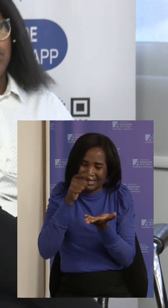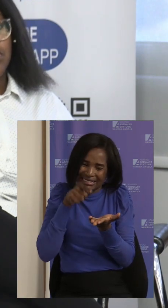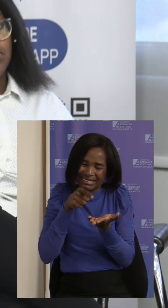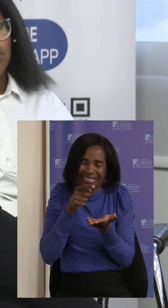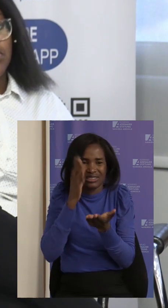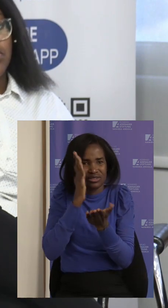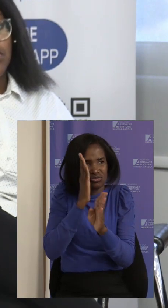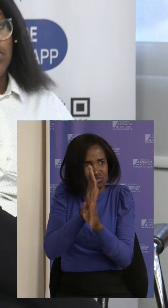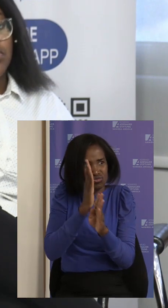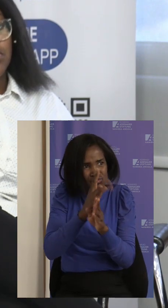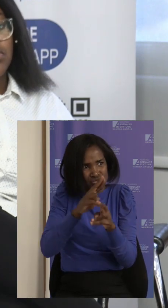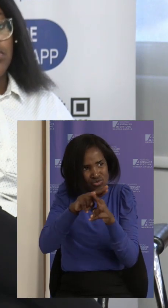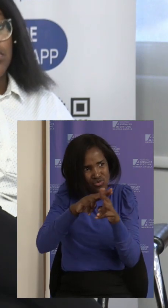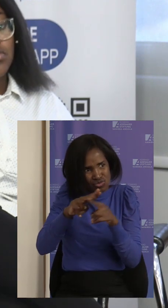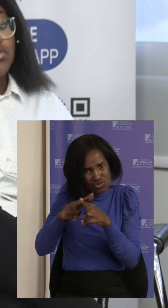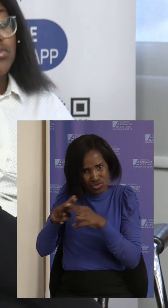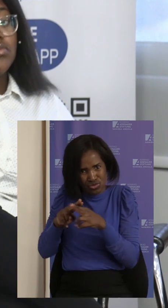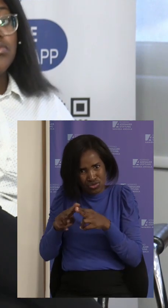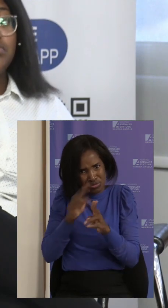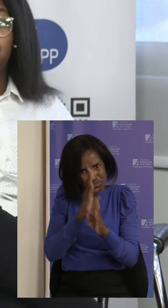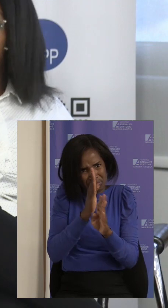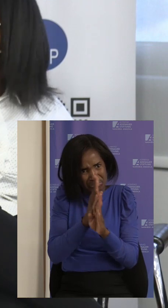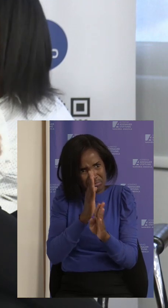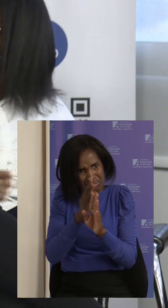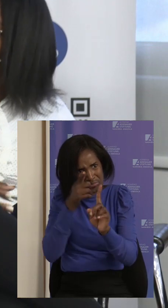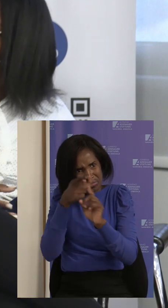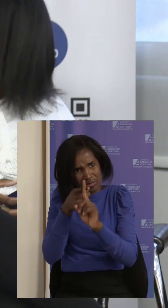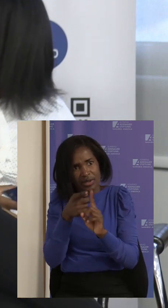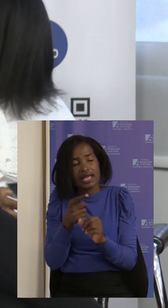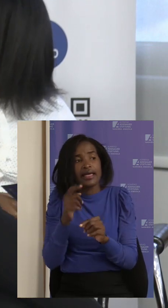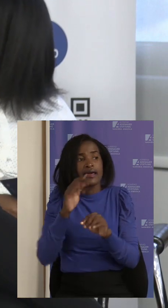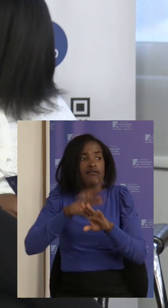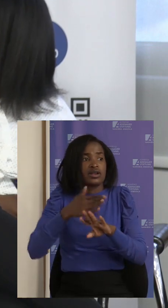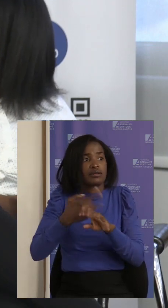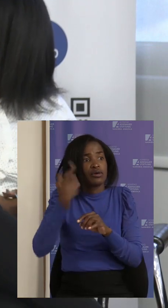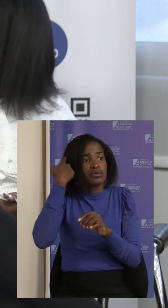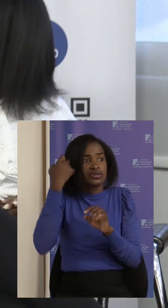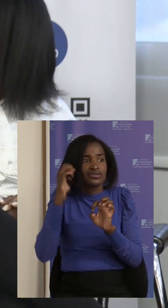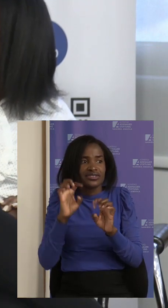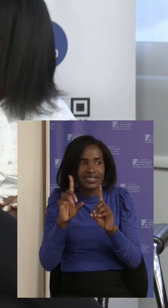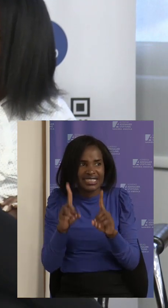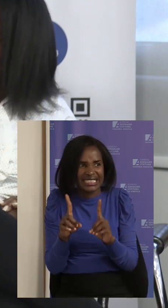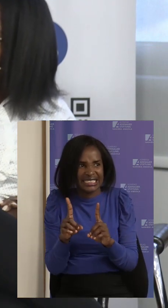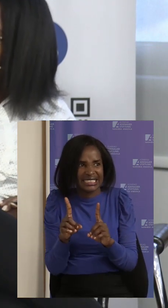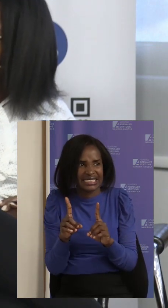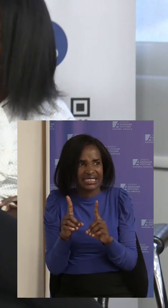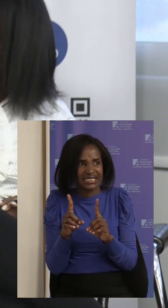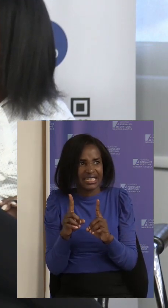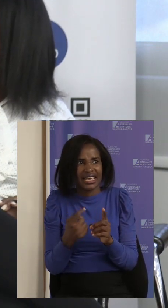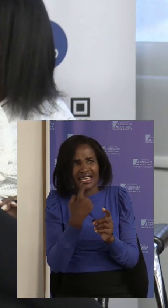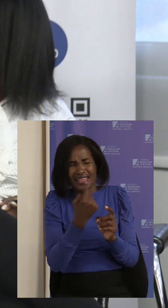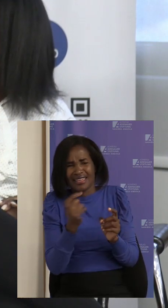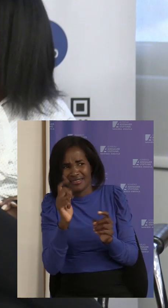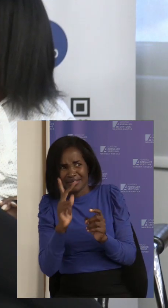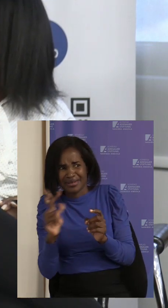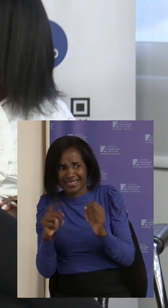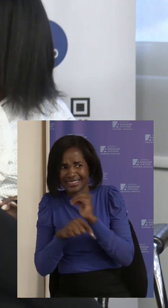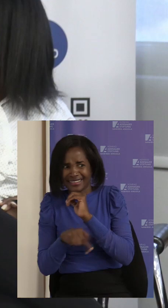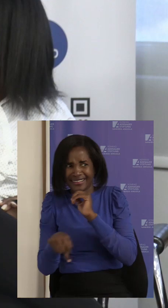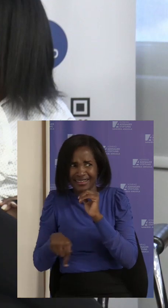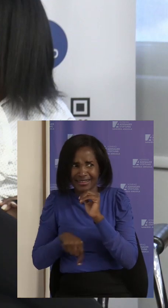education is well utilized. So as the Ministry of Education, Arts and Culture, and I think as every citizen in the